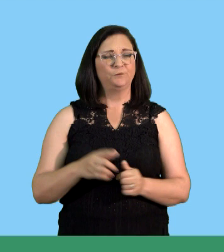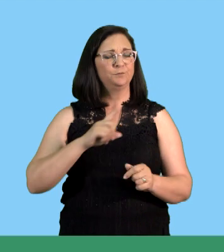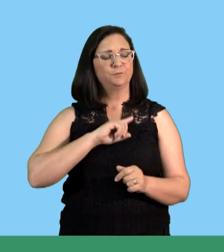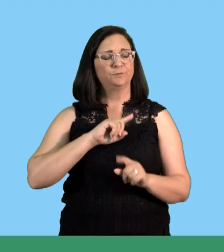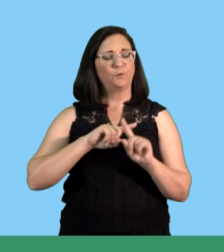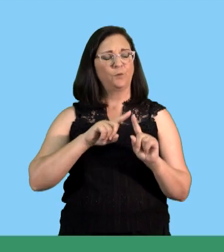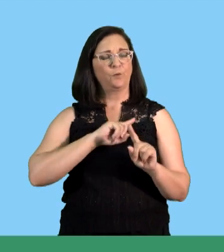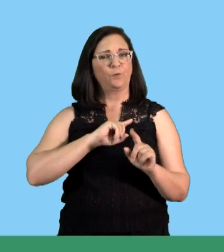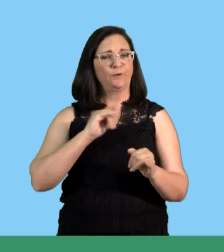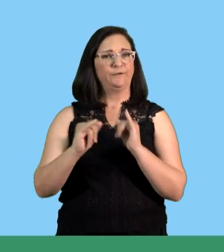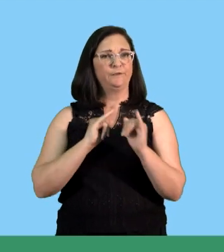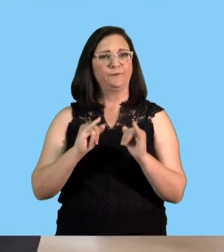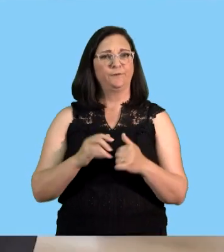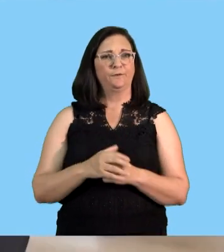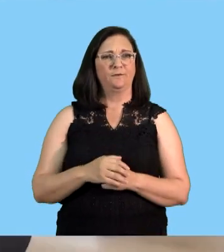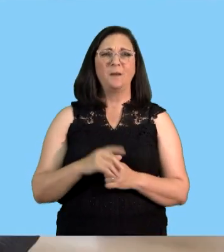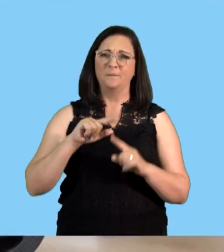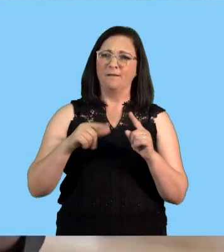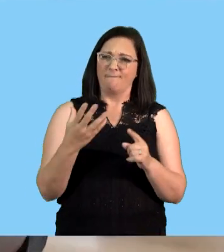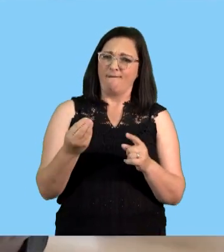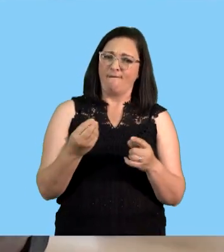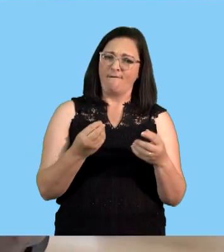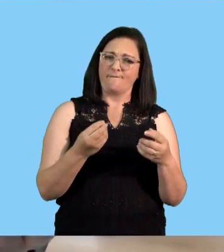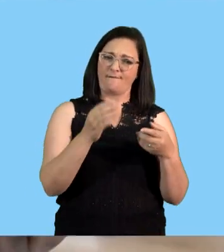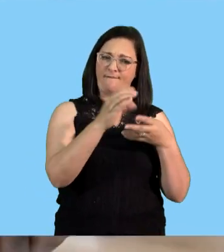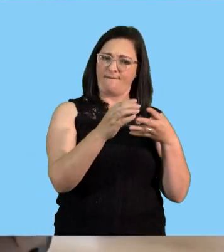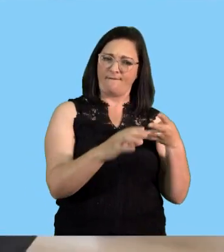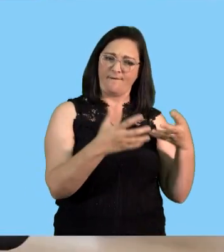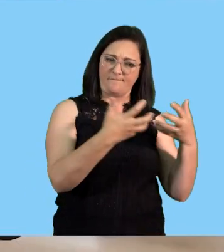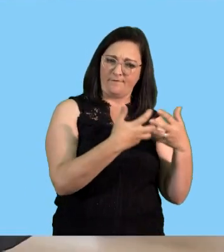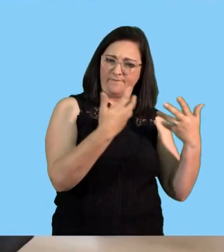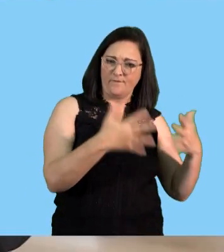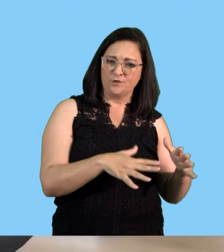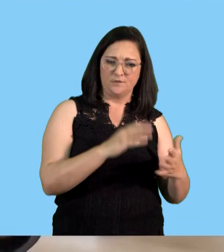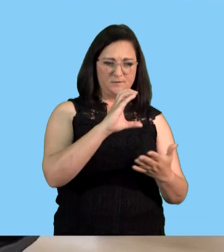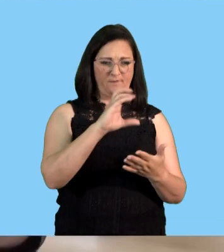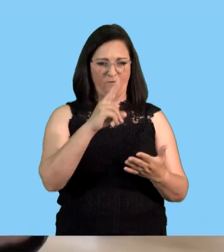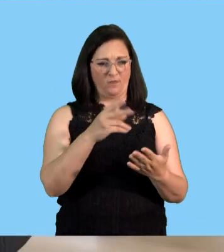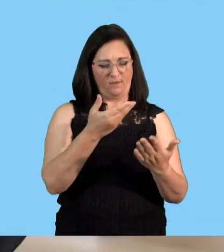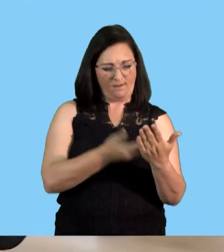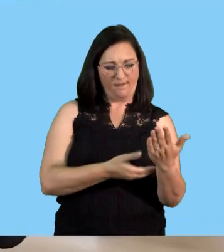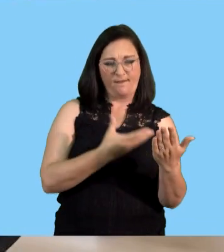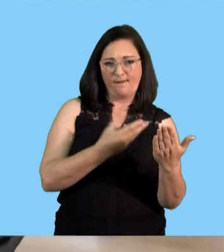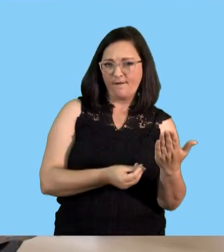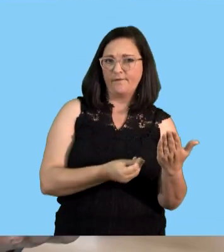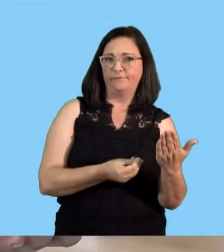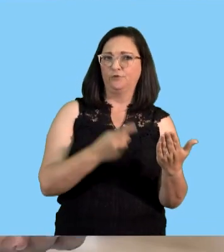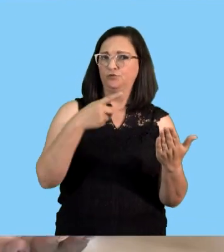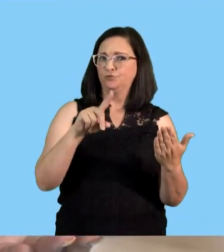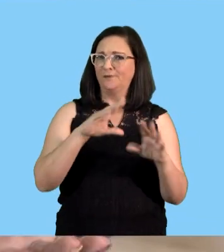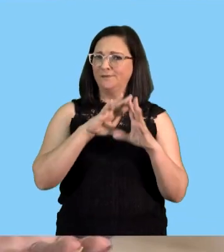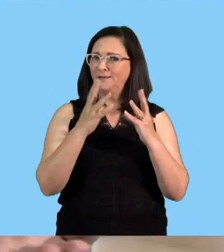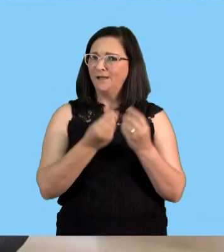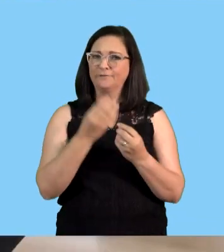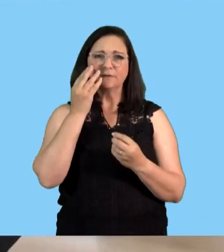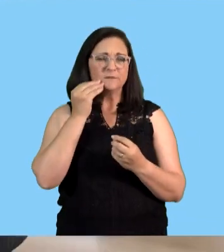an interview? What is the purpose of an interview? I mean, the person meets the minimum requirements. I mean, the CV has said it all. They've got the